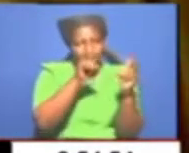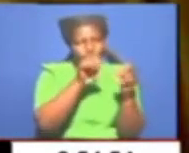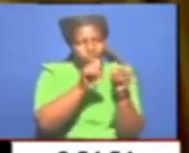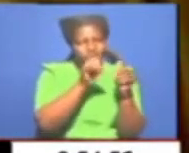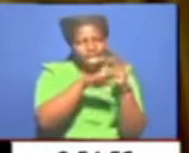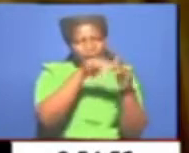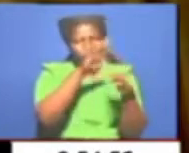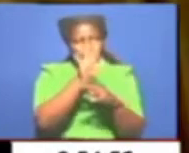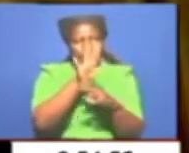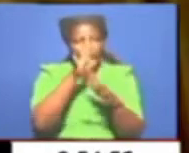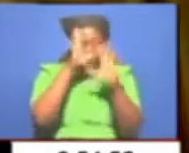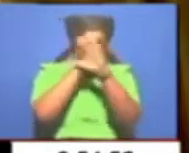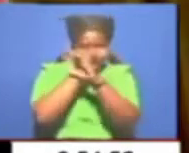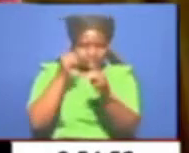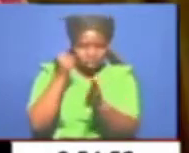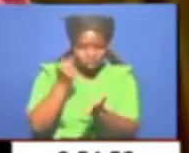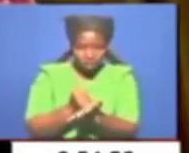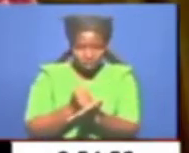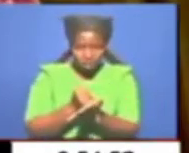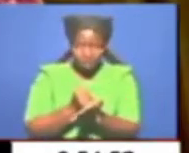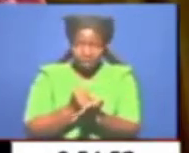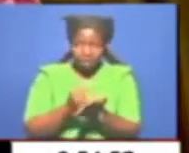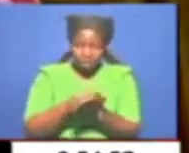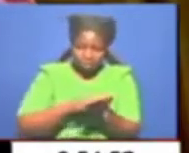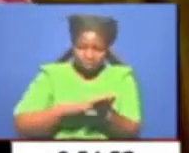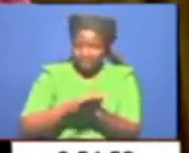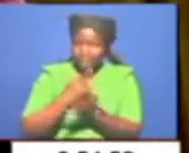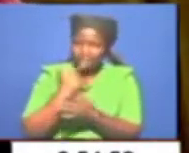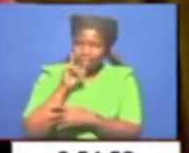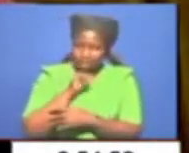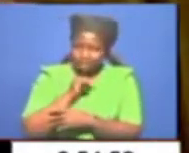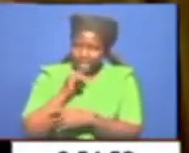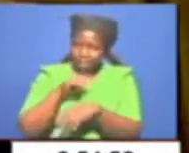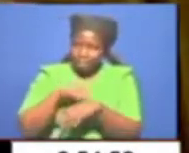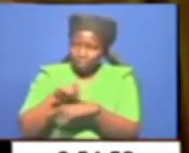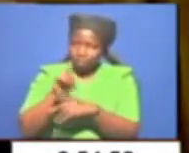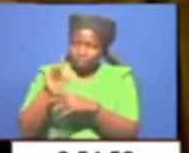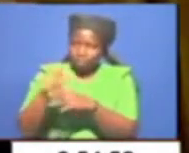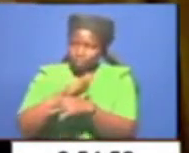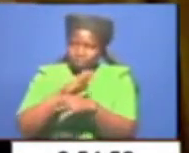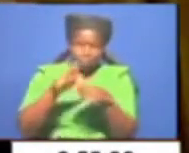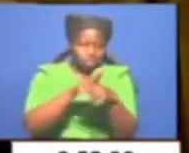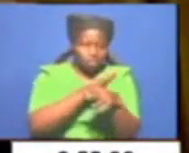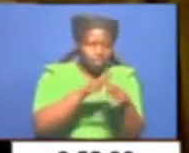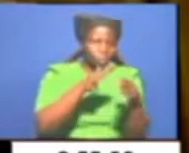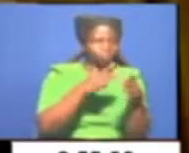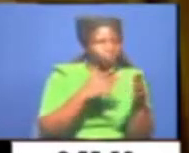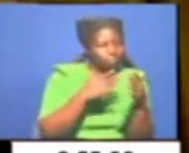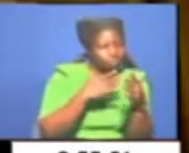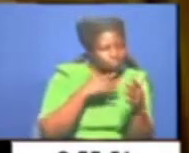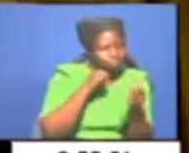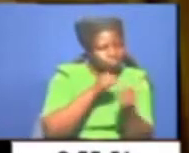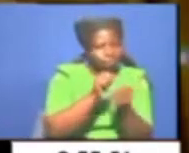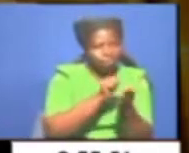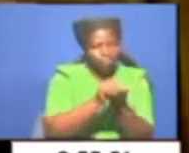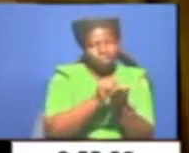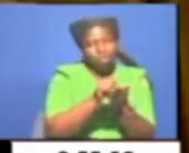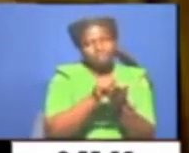basically said, when he was busy setting out Kenya Gazette notices, establishing